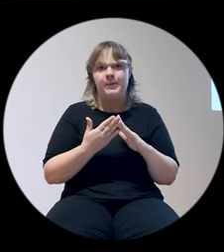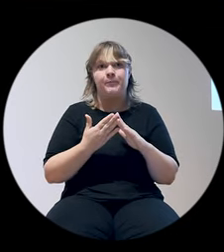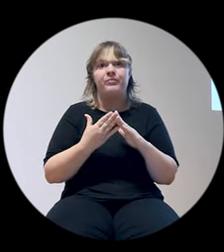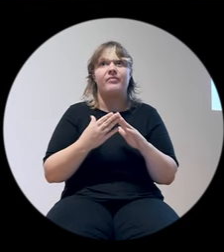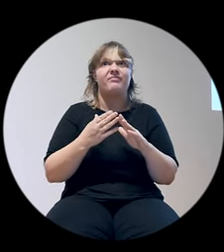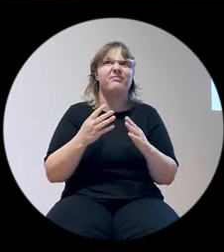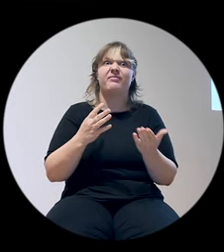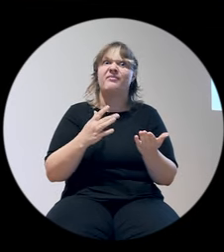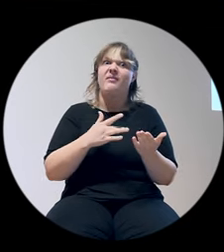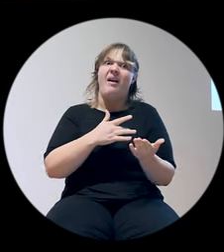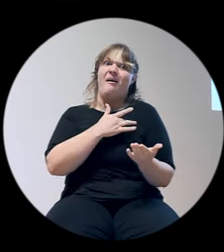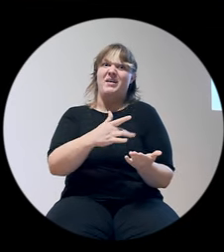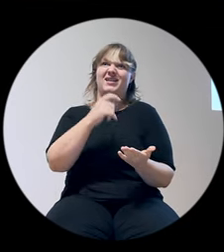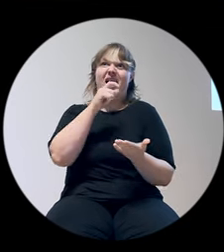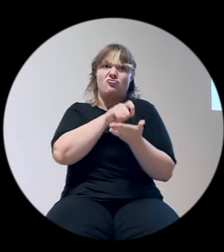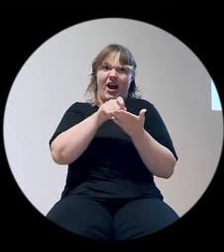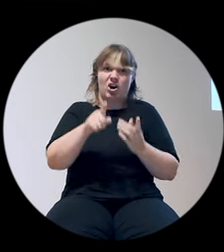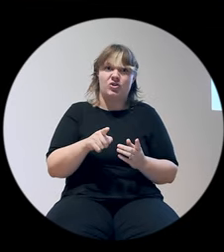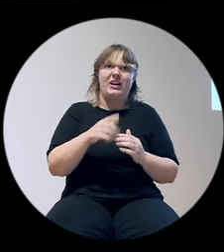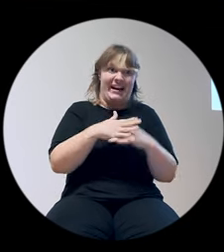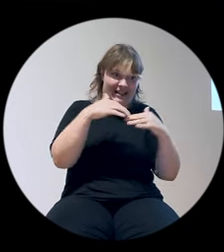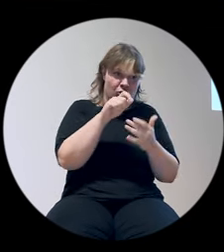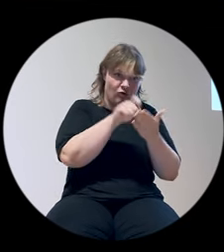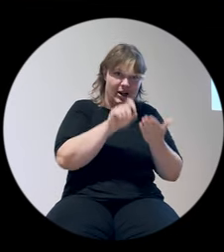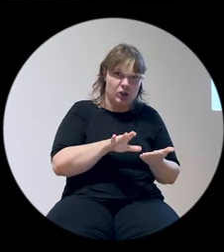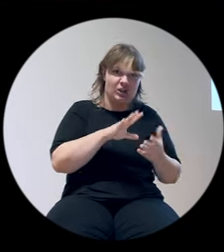more than often, it was never writers from our community telling our stories.